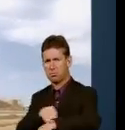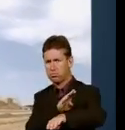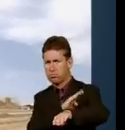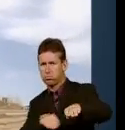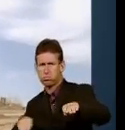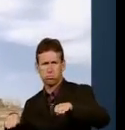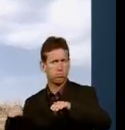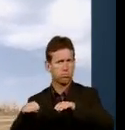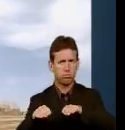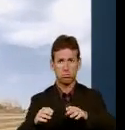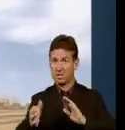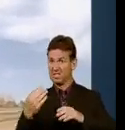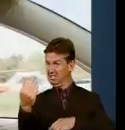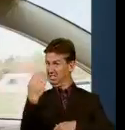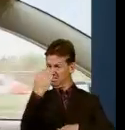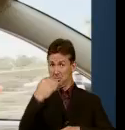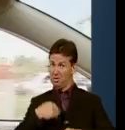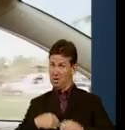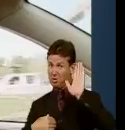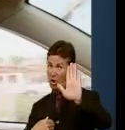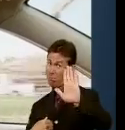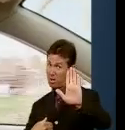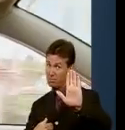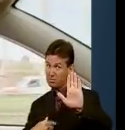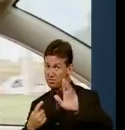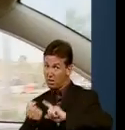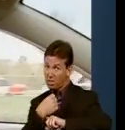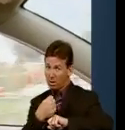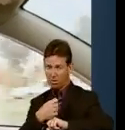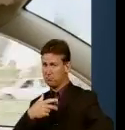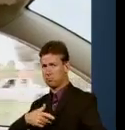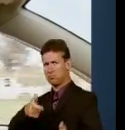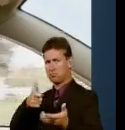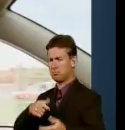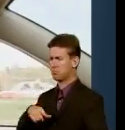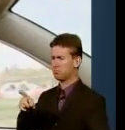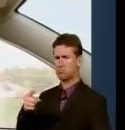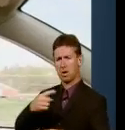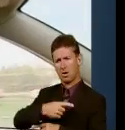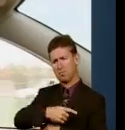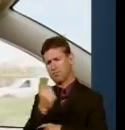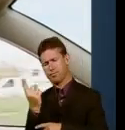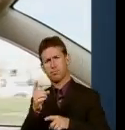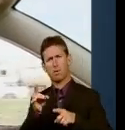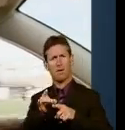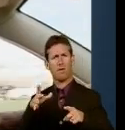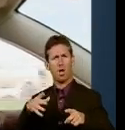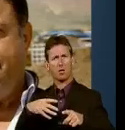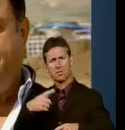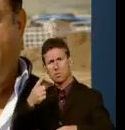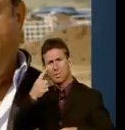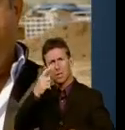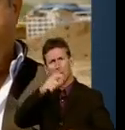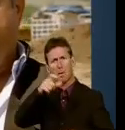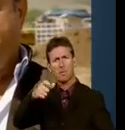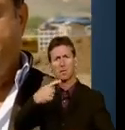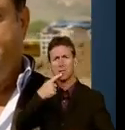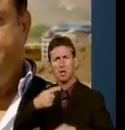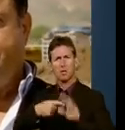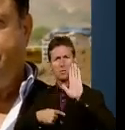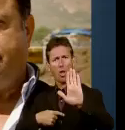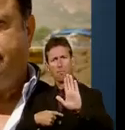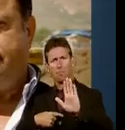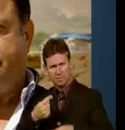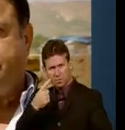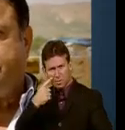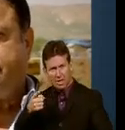ignoring their warning signals. How fast were you going, and did you see anybody on the side of the road telling you to stop with